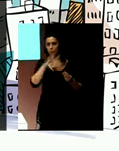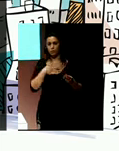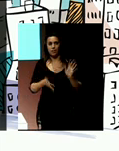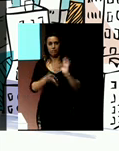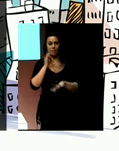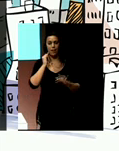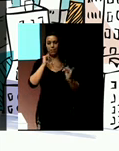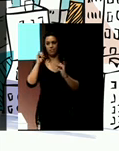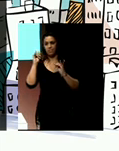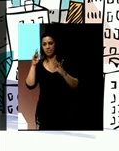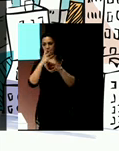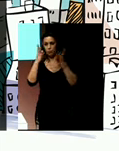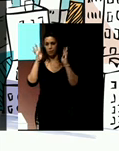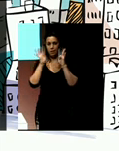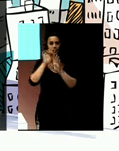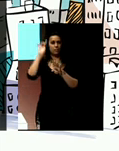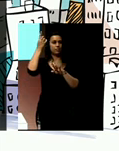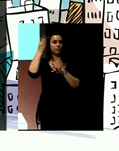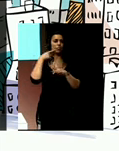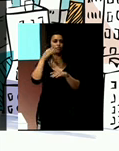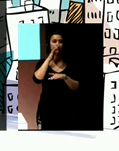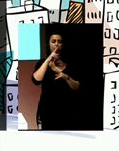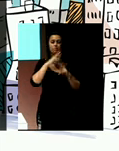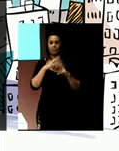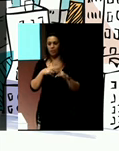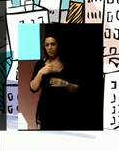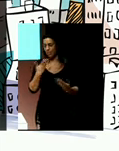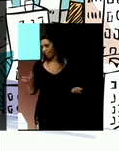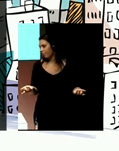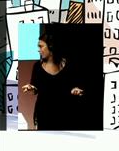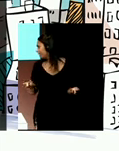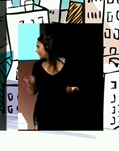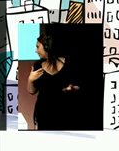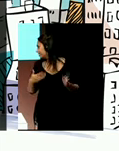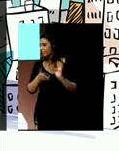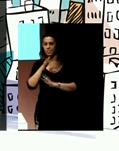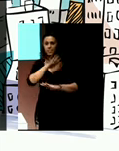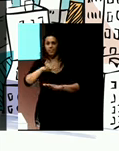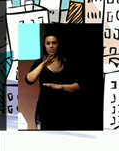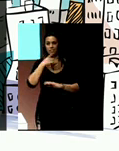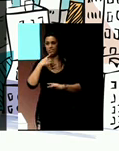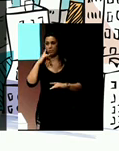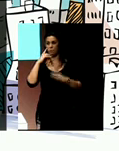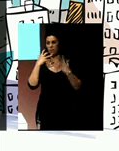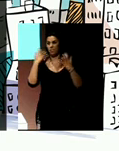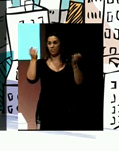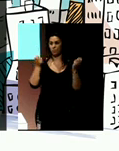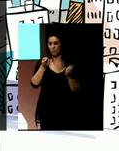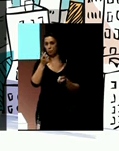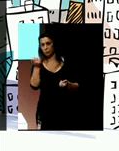I think you want to go out and to enjoy the wall. I think you want to go to the